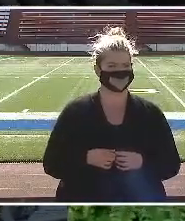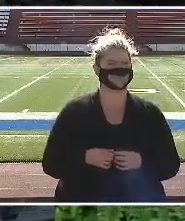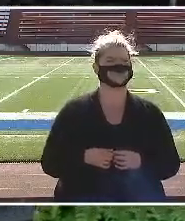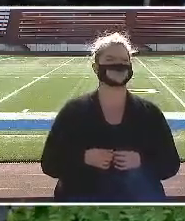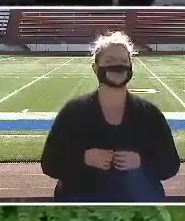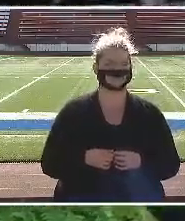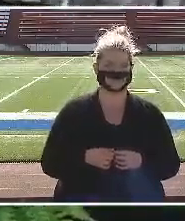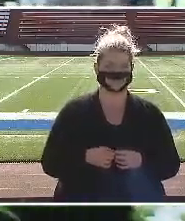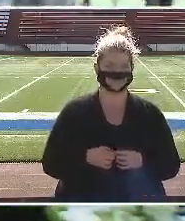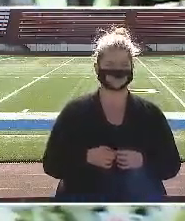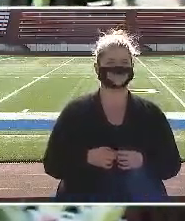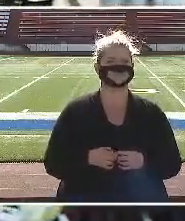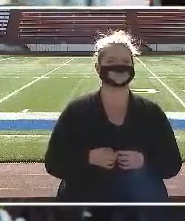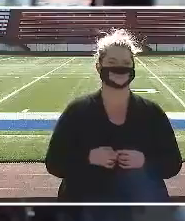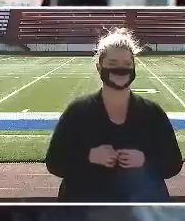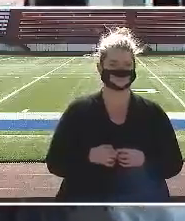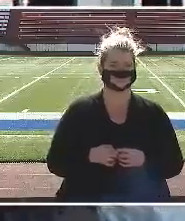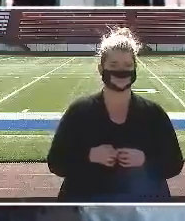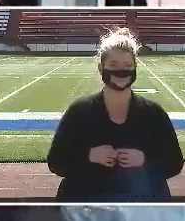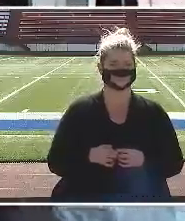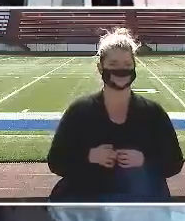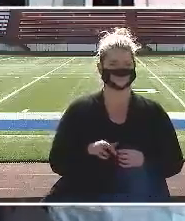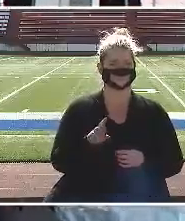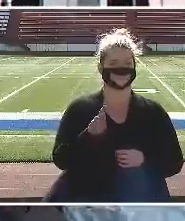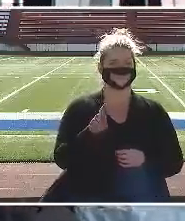Elena Pinto.